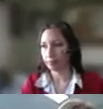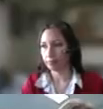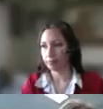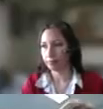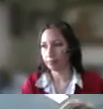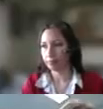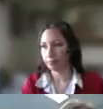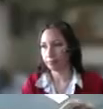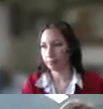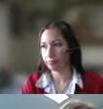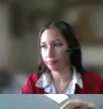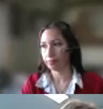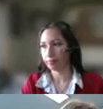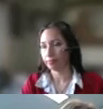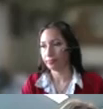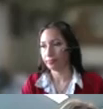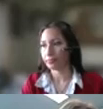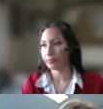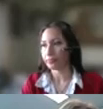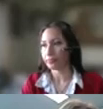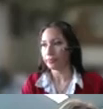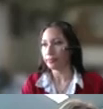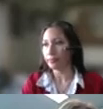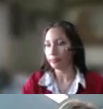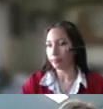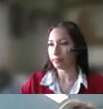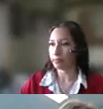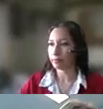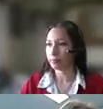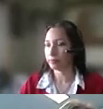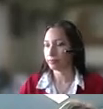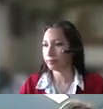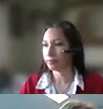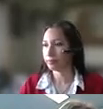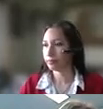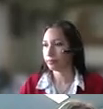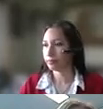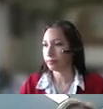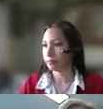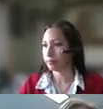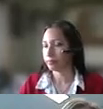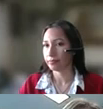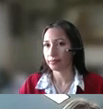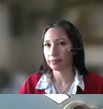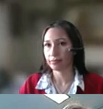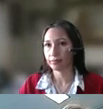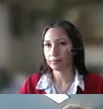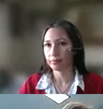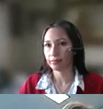Thank you. All right, next would be Esther.